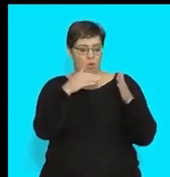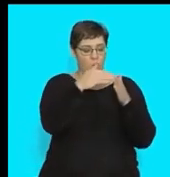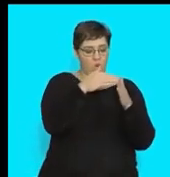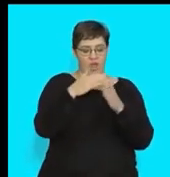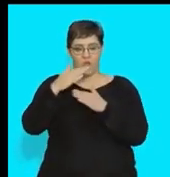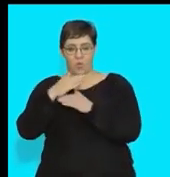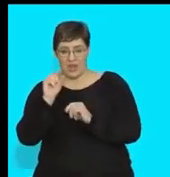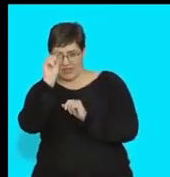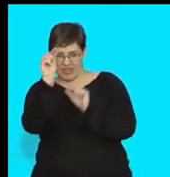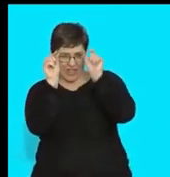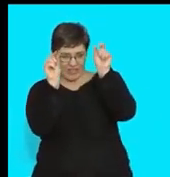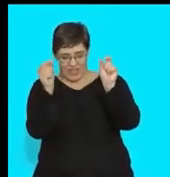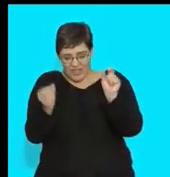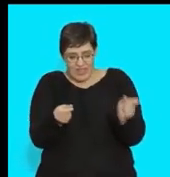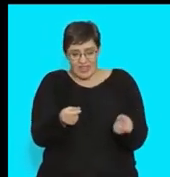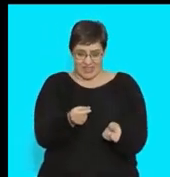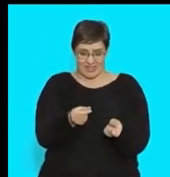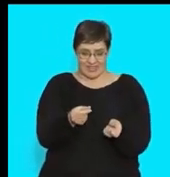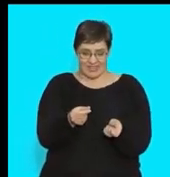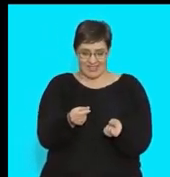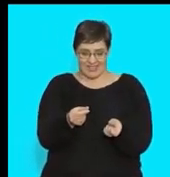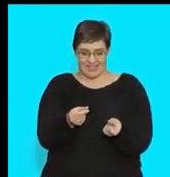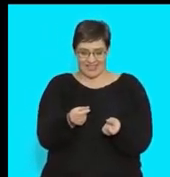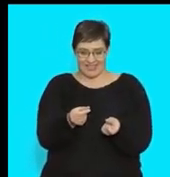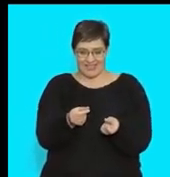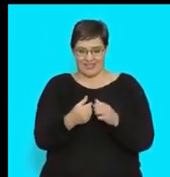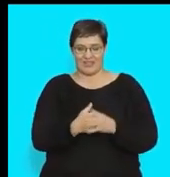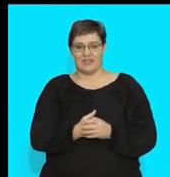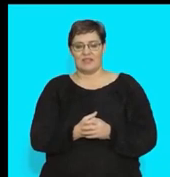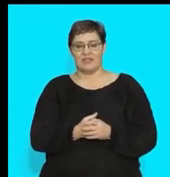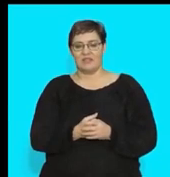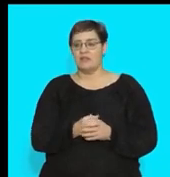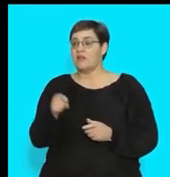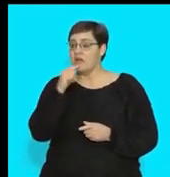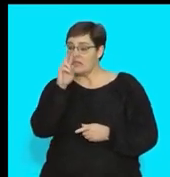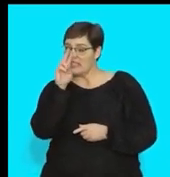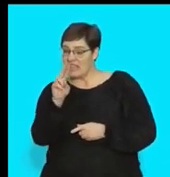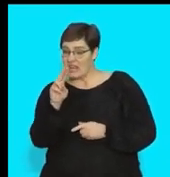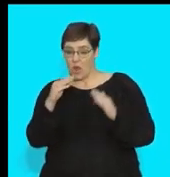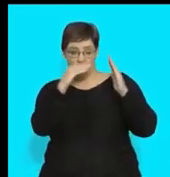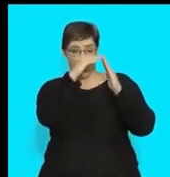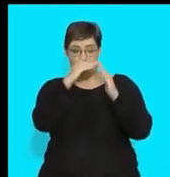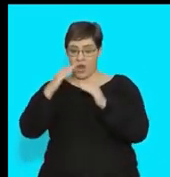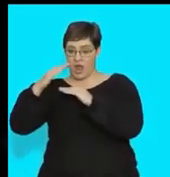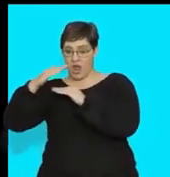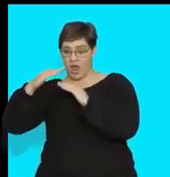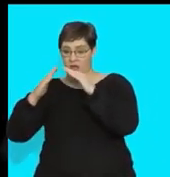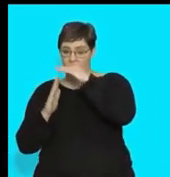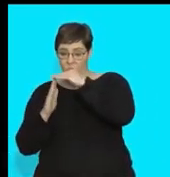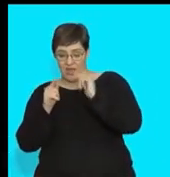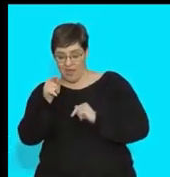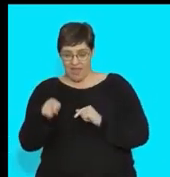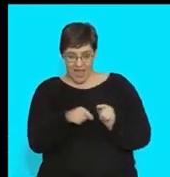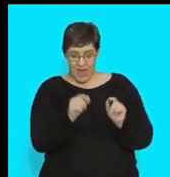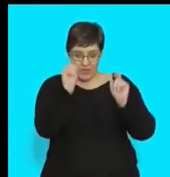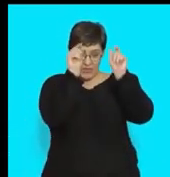corners, right? The corners are thickened. As soon as I thicken something,